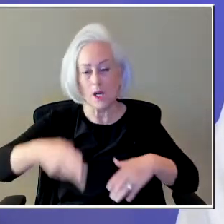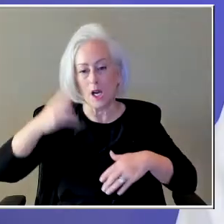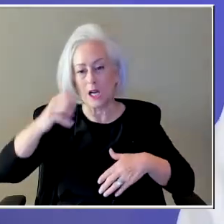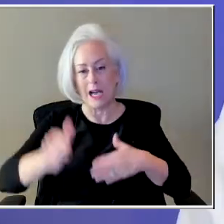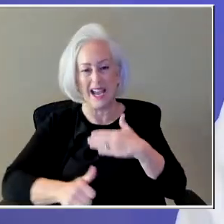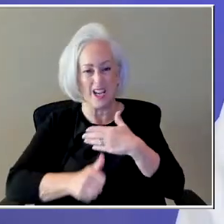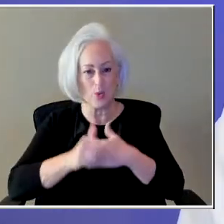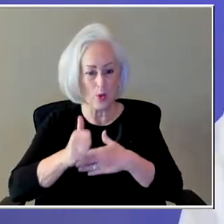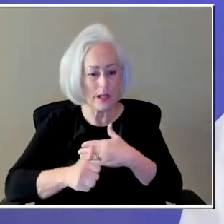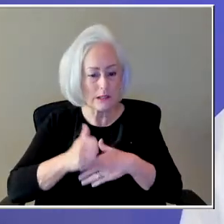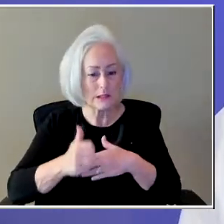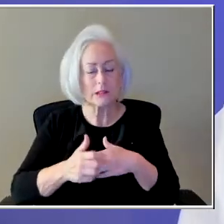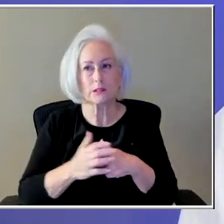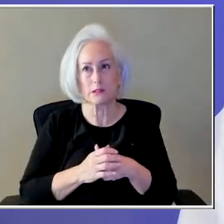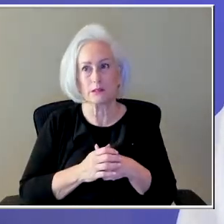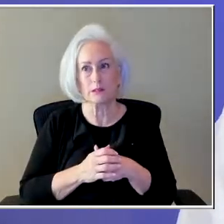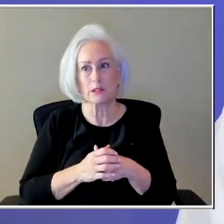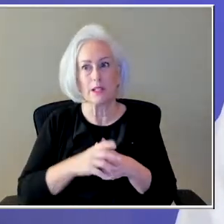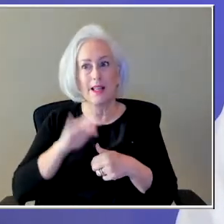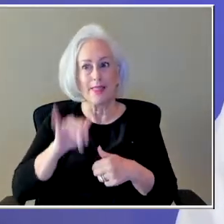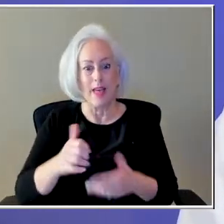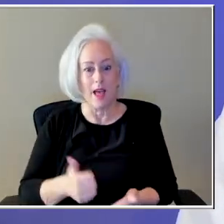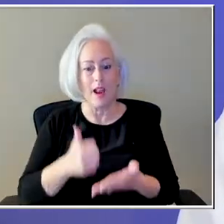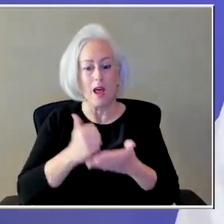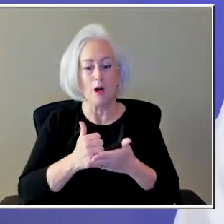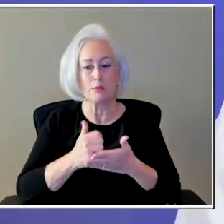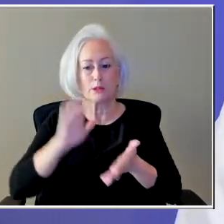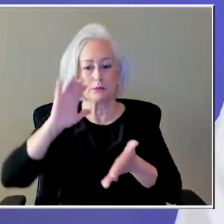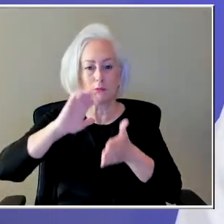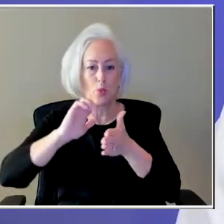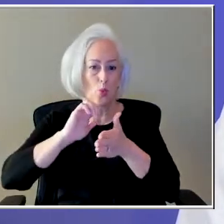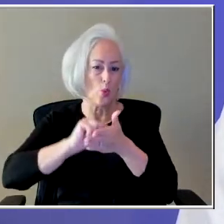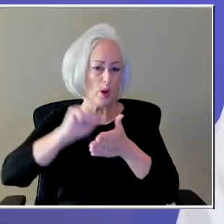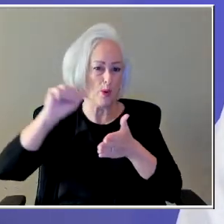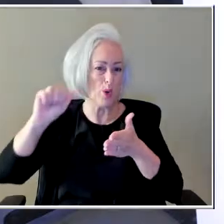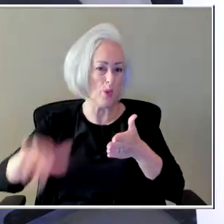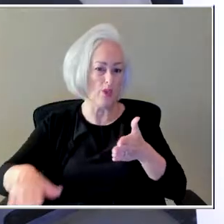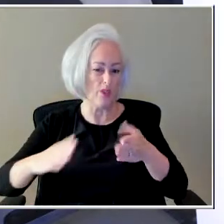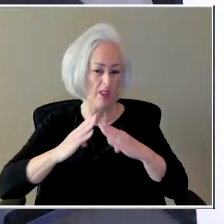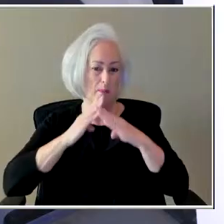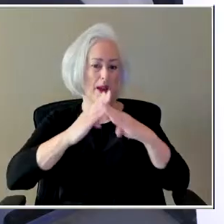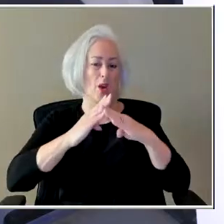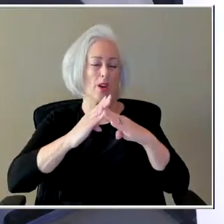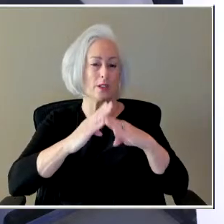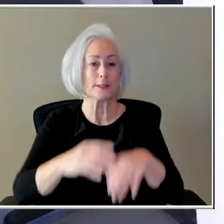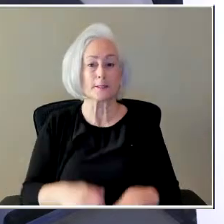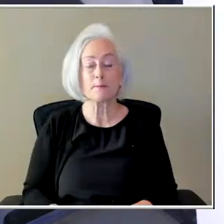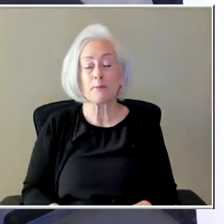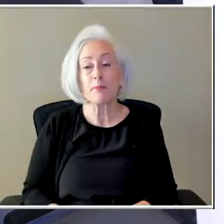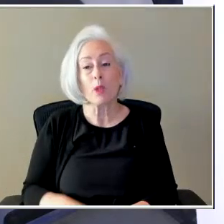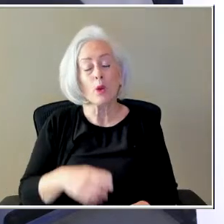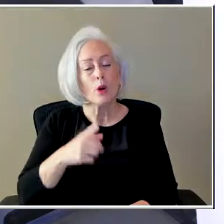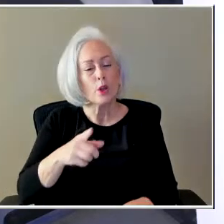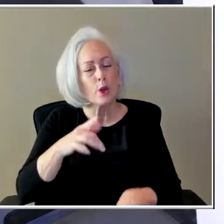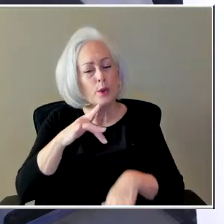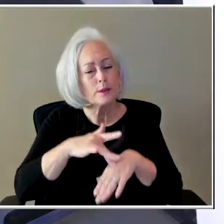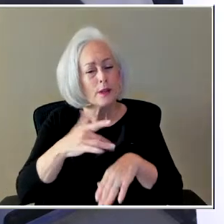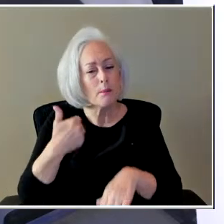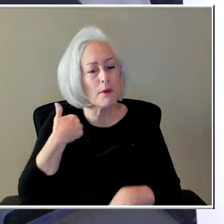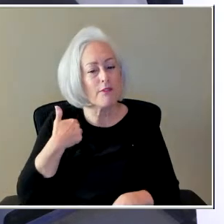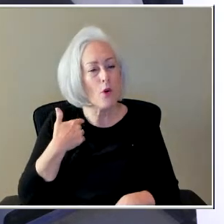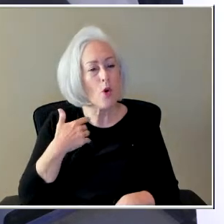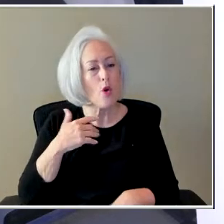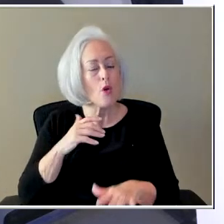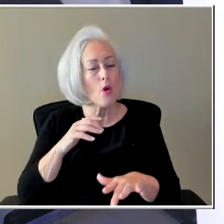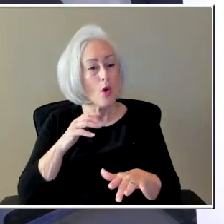a sort of barrier-breaking work that we can do now, which we weren't able to do before. And you touched on it a bit ago, but how different is recovery for patients when it's